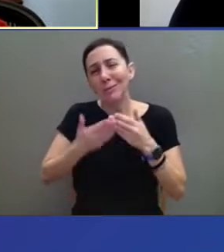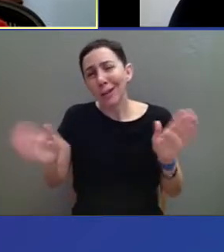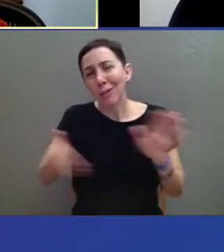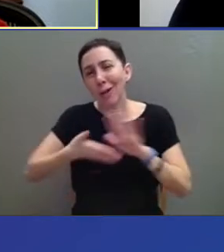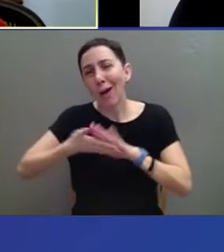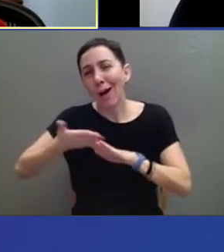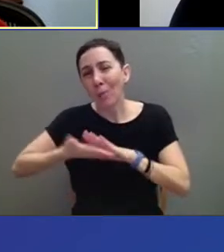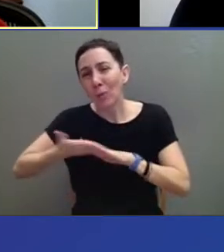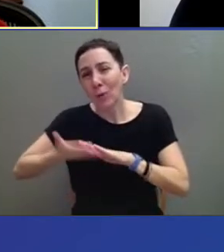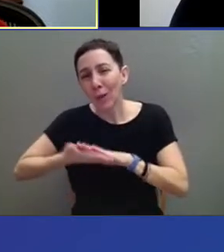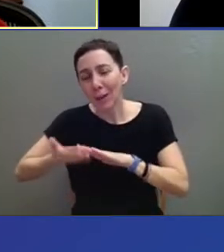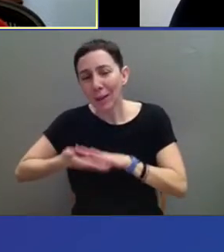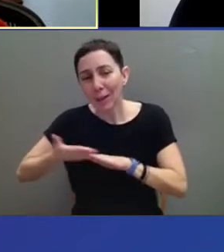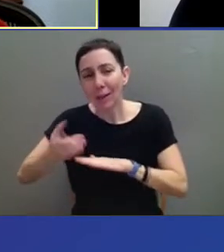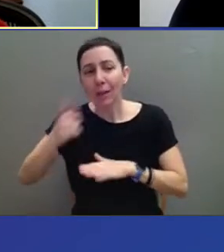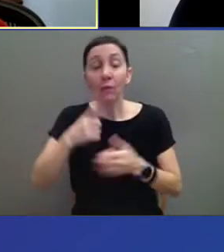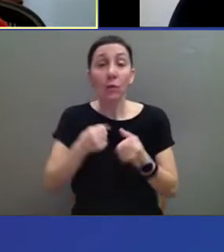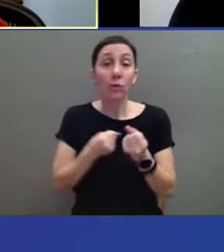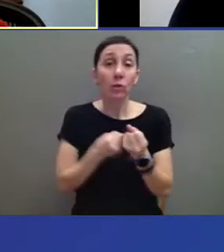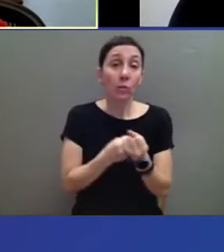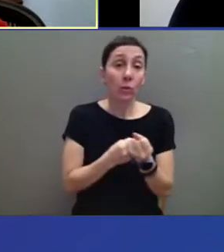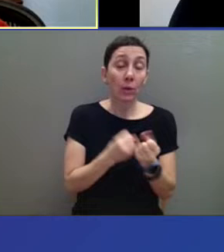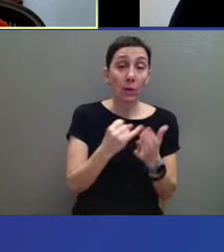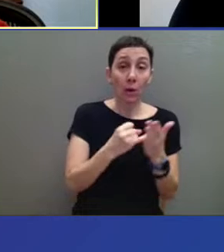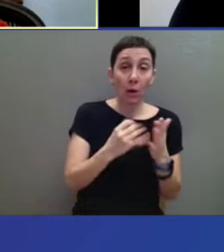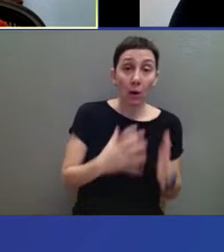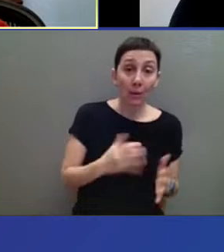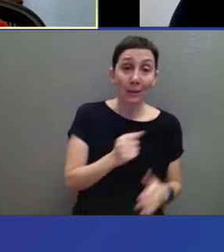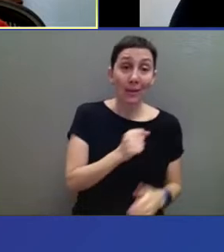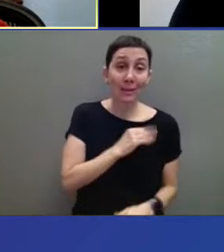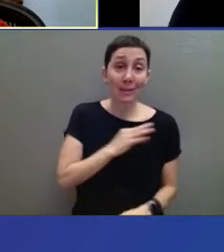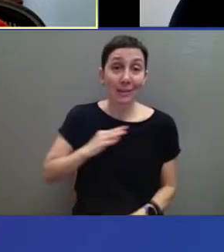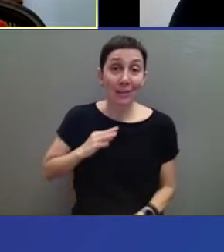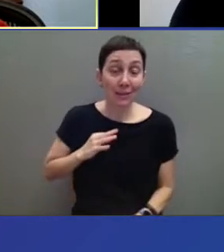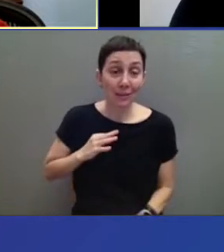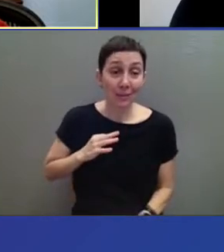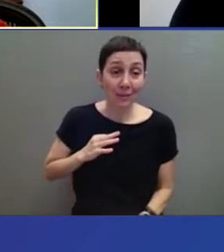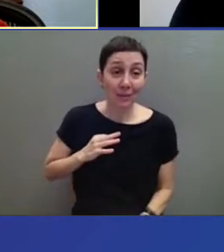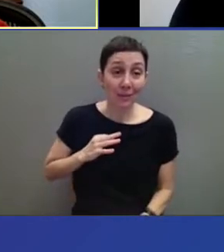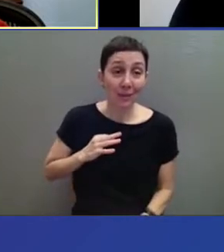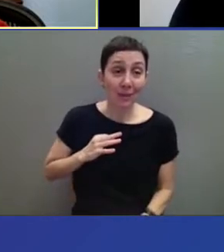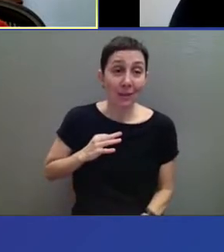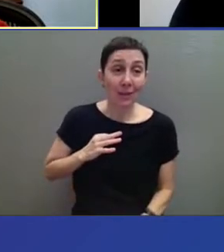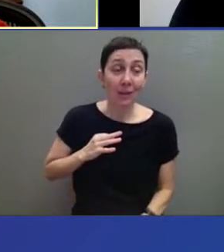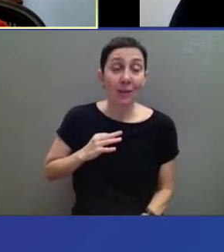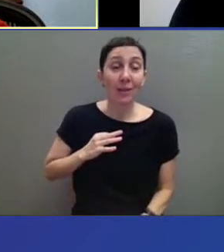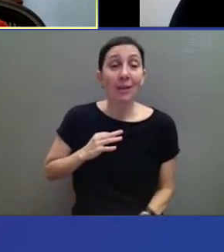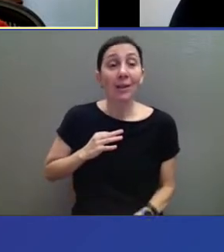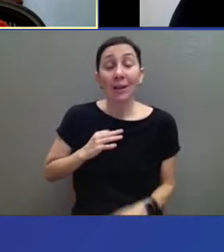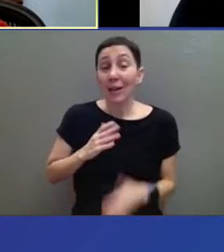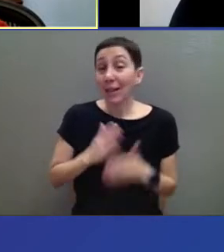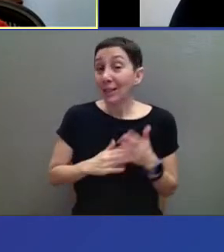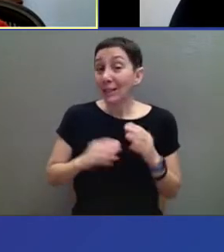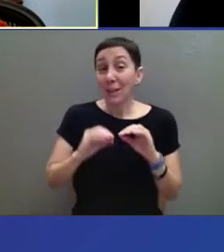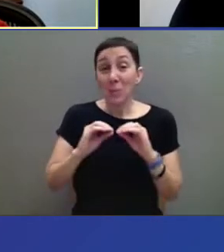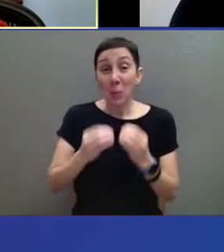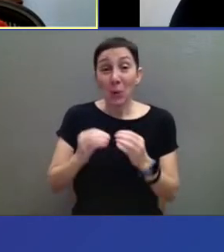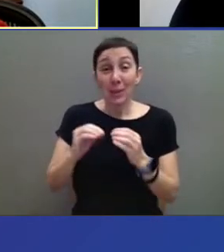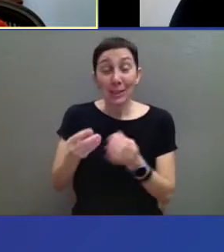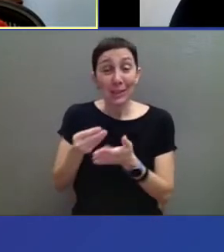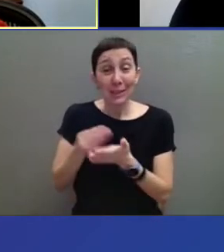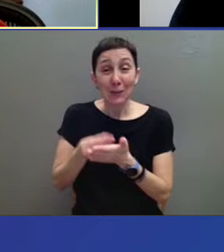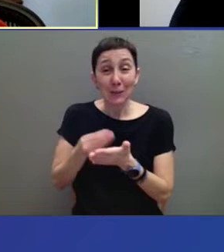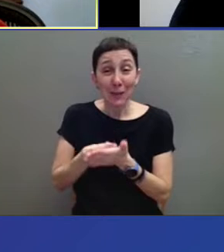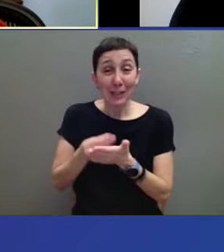around supporting artists and staff in organizations where funding often is so directed towards a very